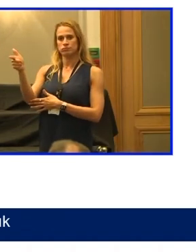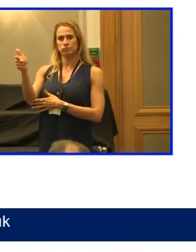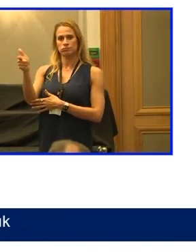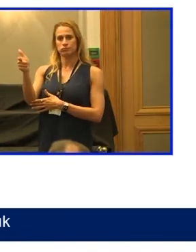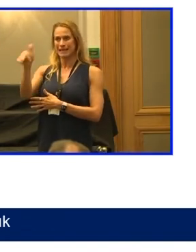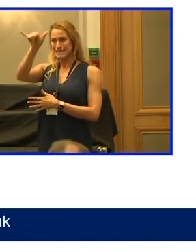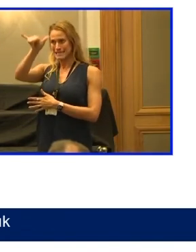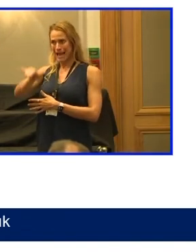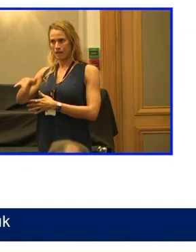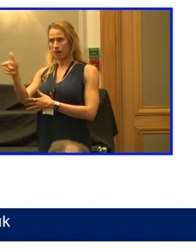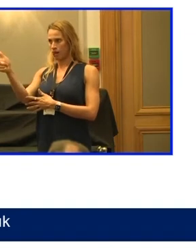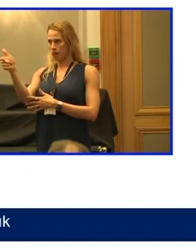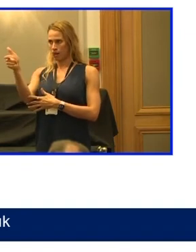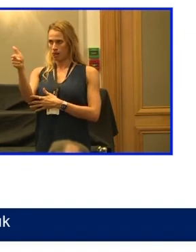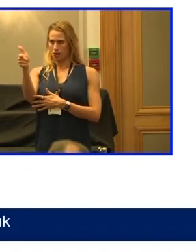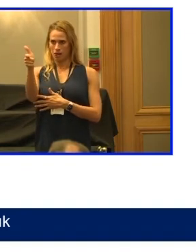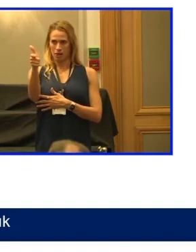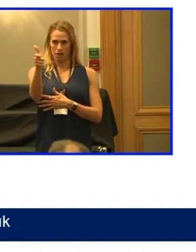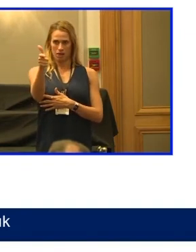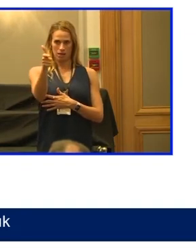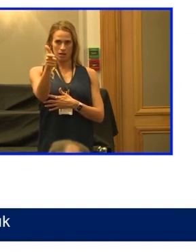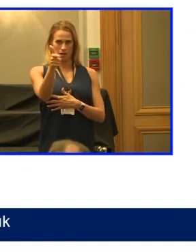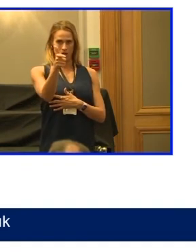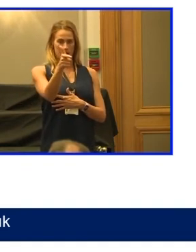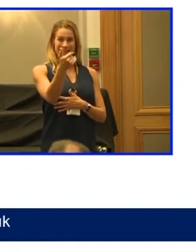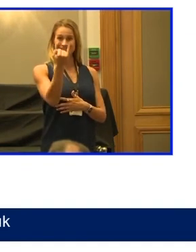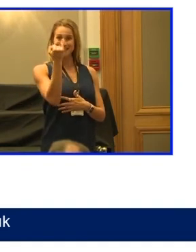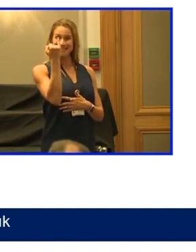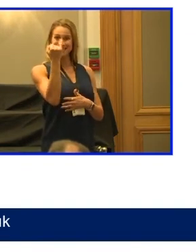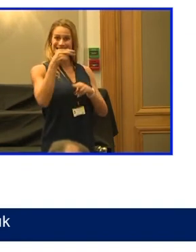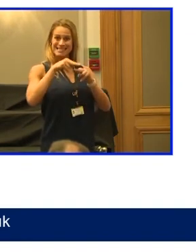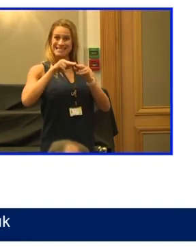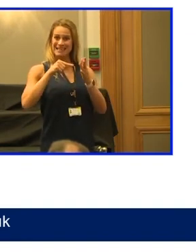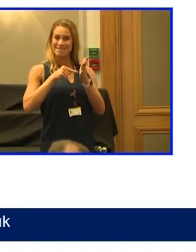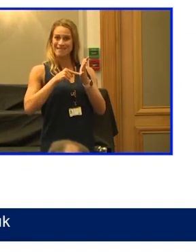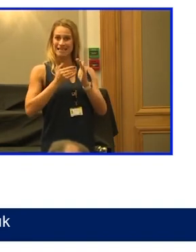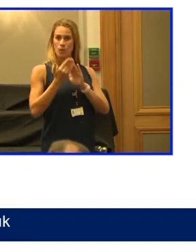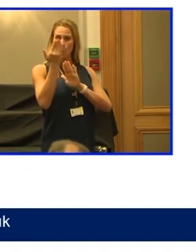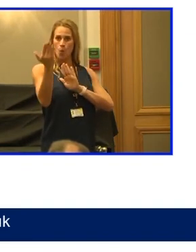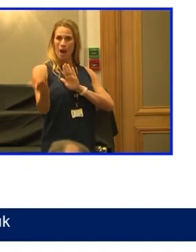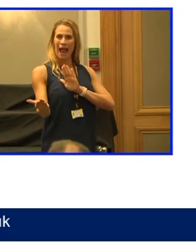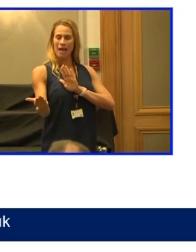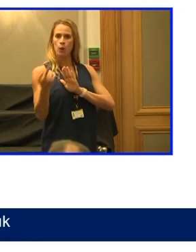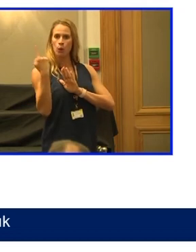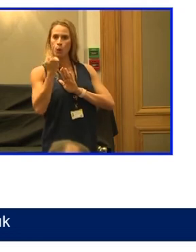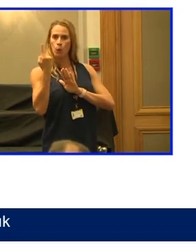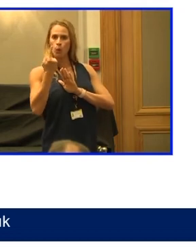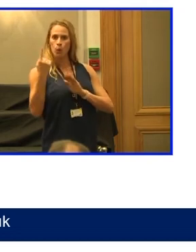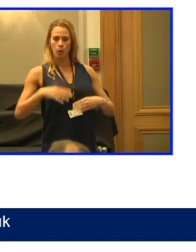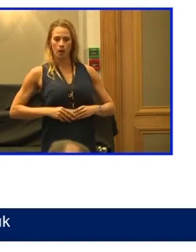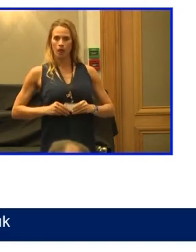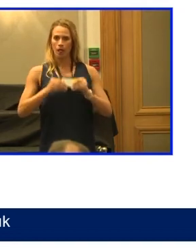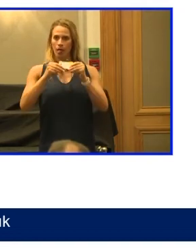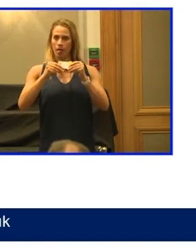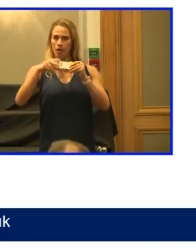and I'm going to go, there we go. 6 feet away, RNIB. Davinder Kali Technology for Life